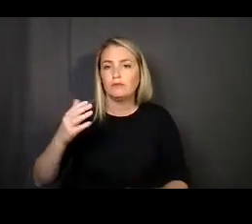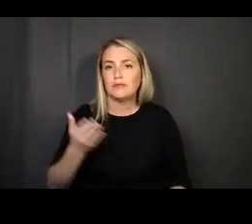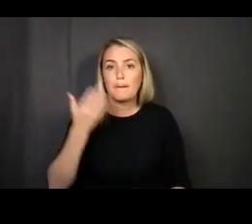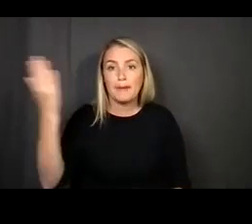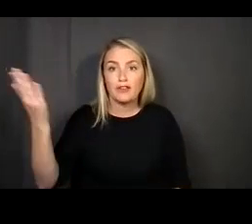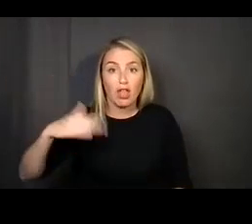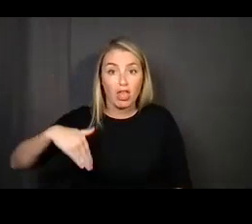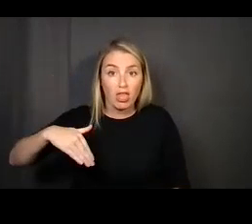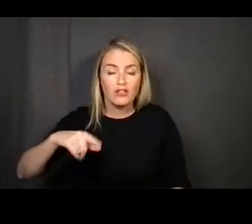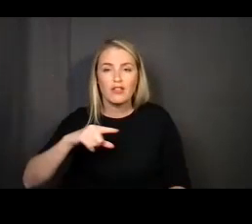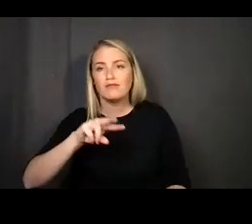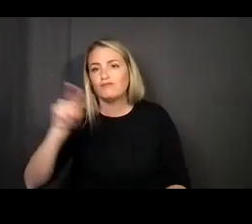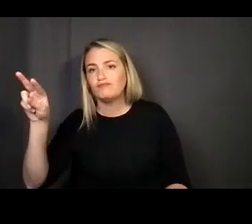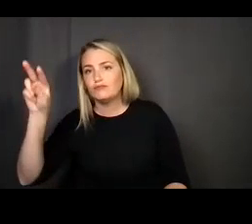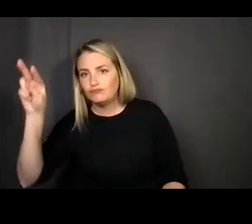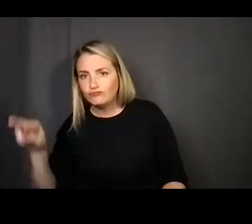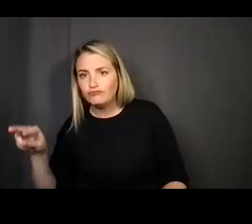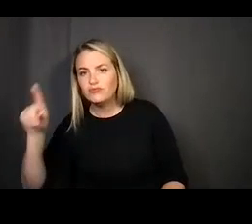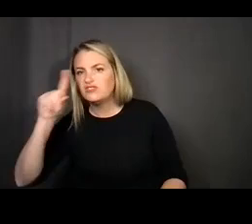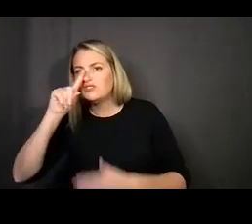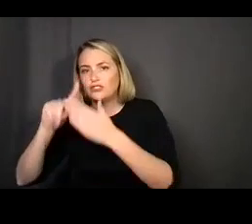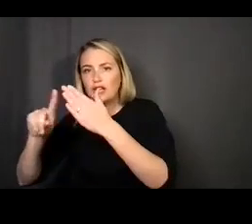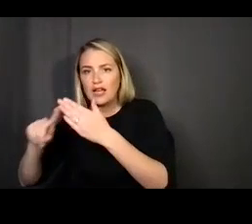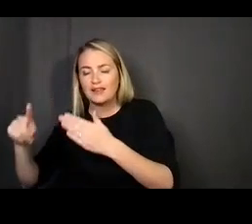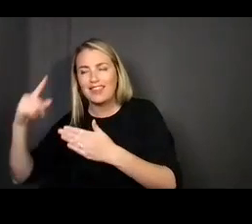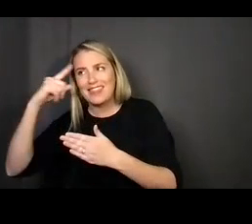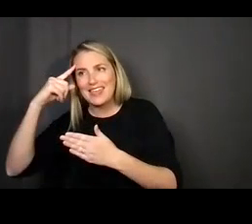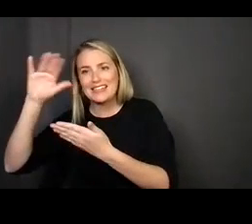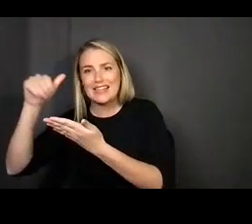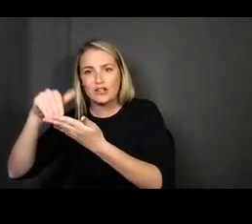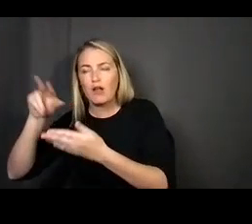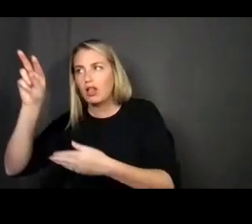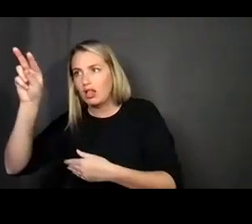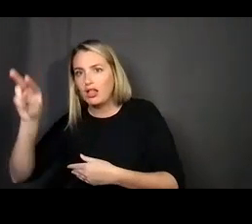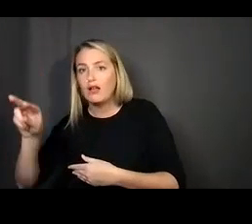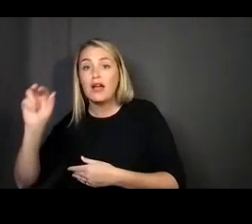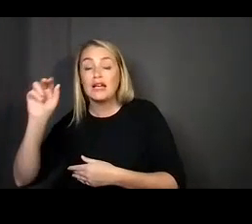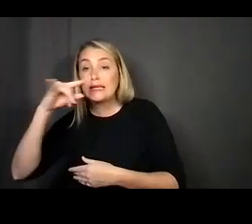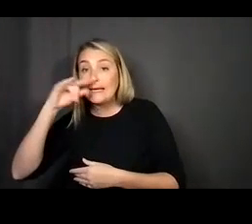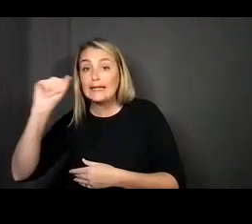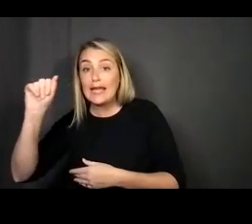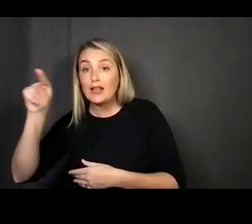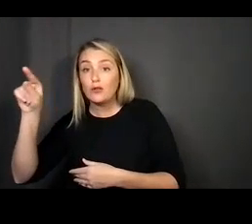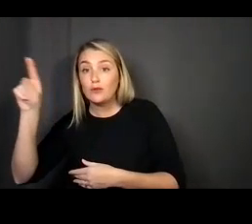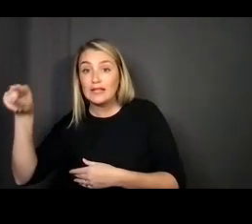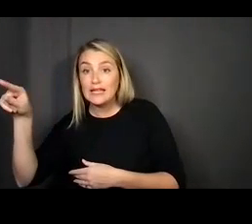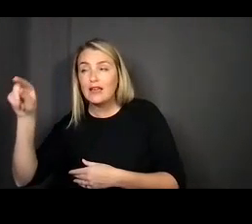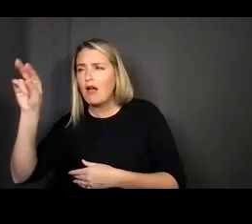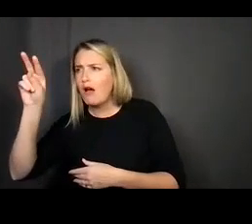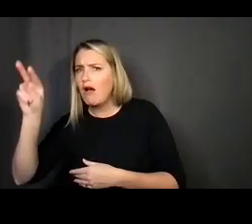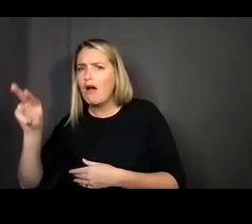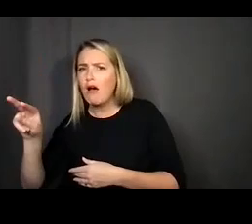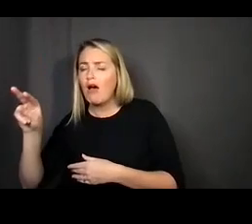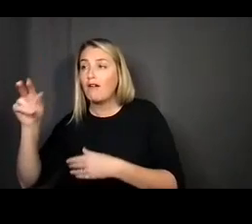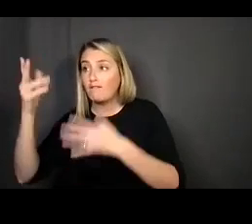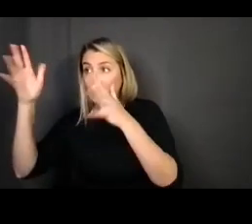will check o no Think Central enviado. for the work done in Think Central, or they'll check Kids A to Z for the work done in Kids A to Z. So it may not